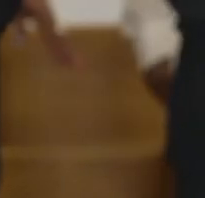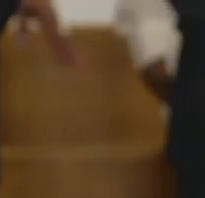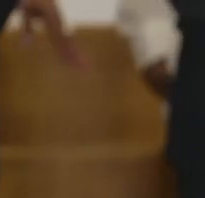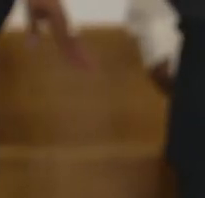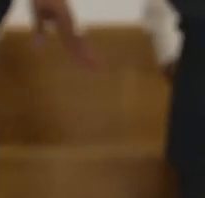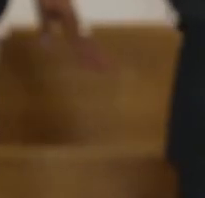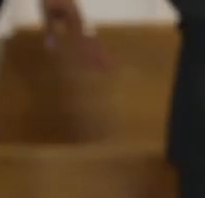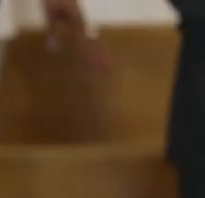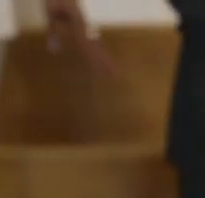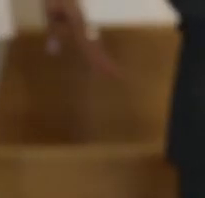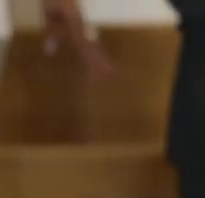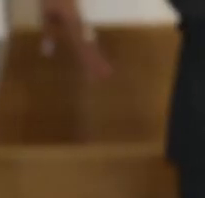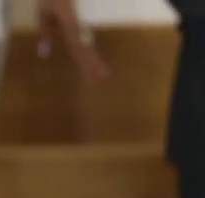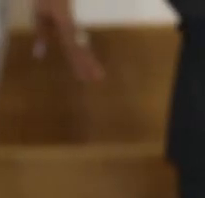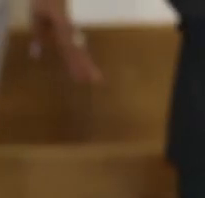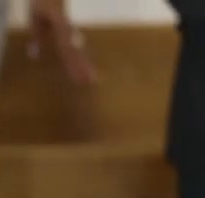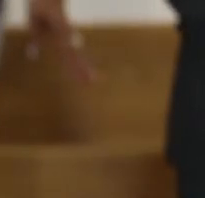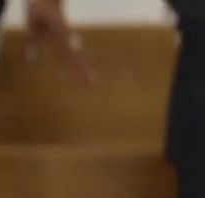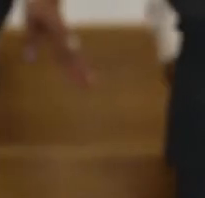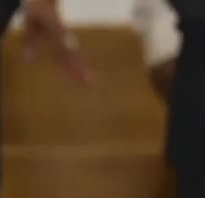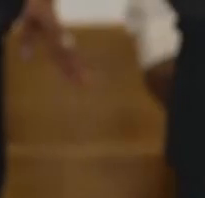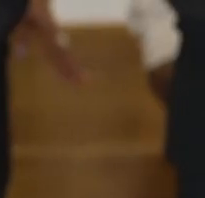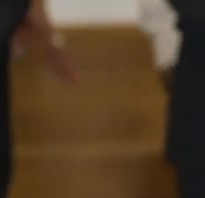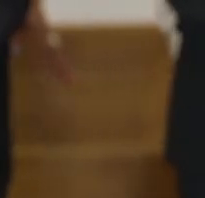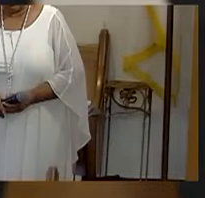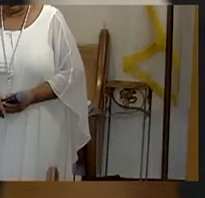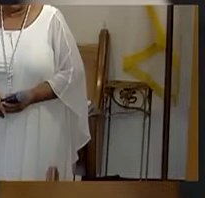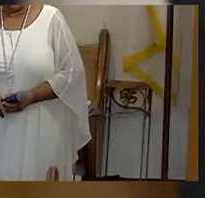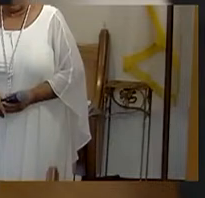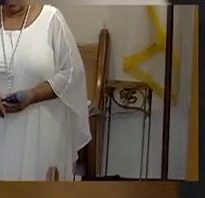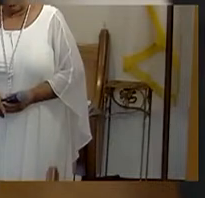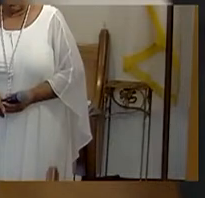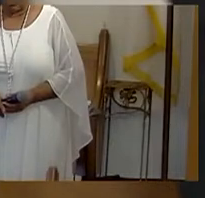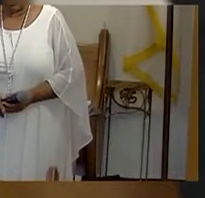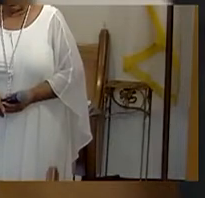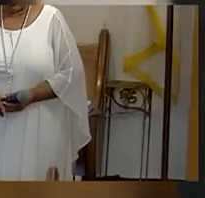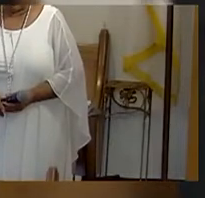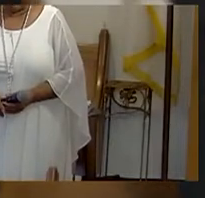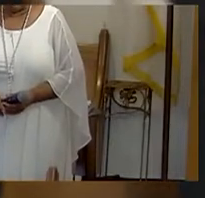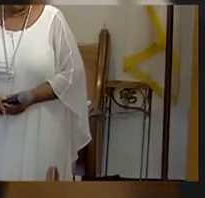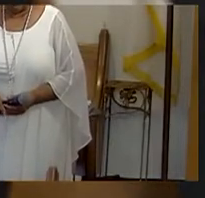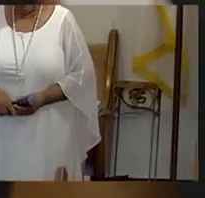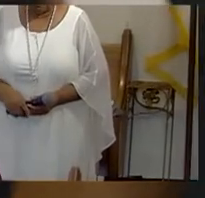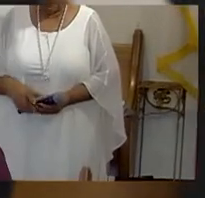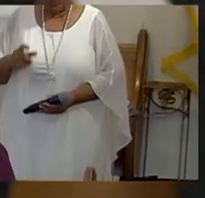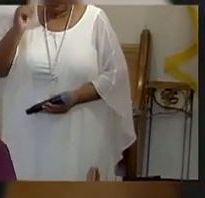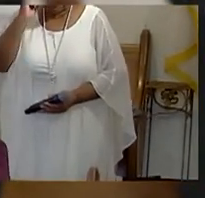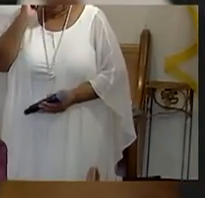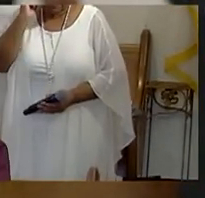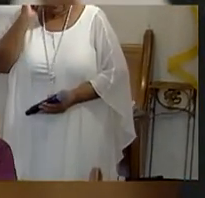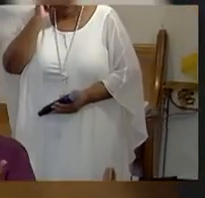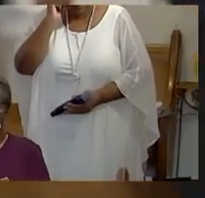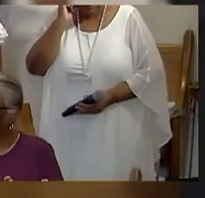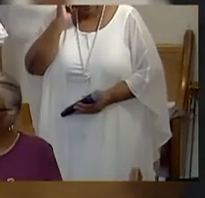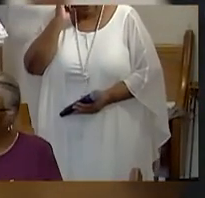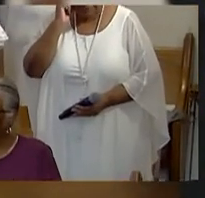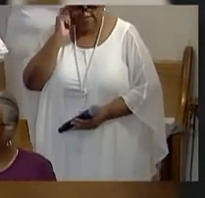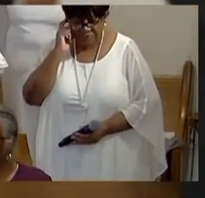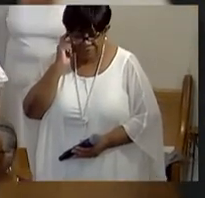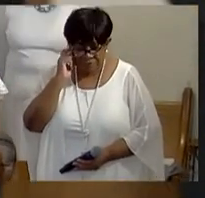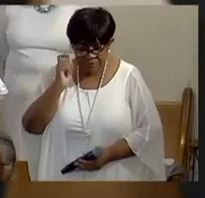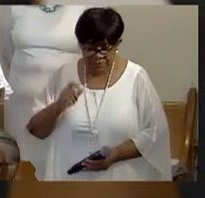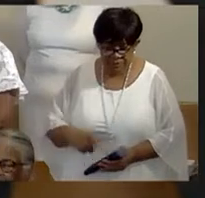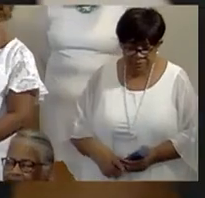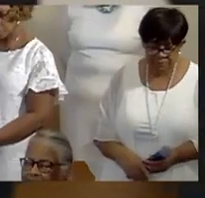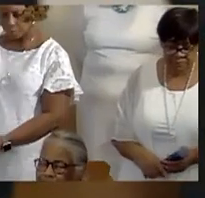of life. We love you, God. We ask you to be in the midst of everything that takes place